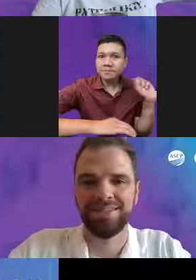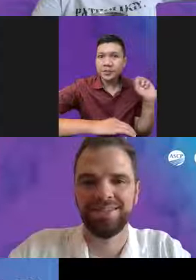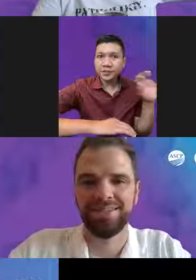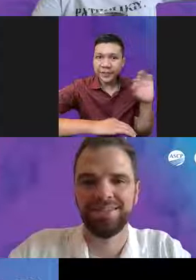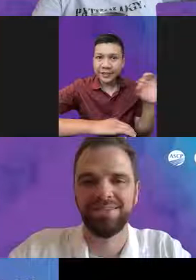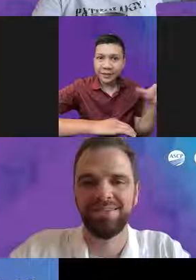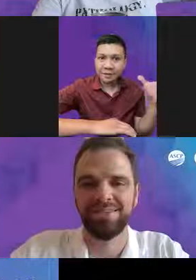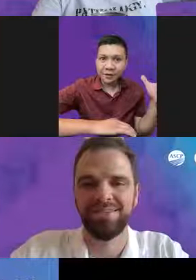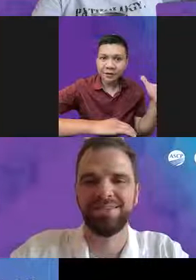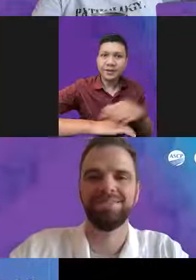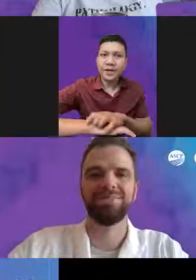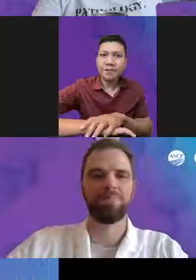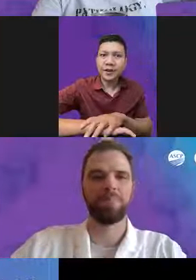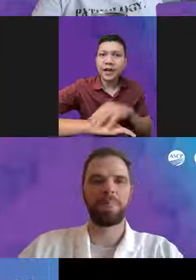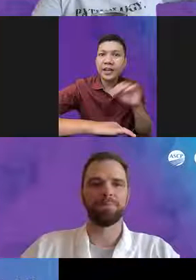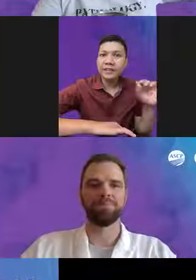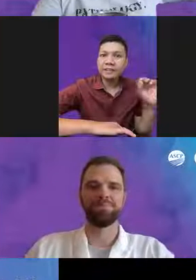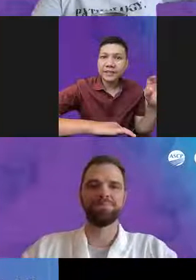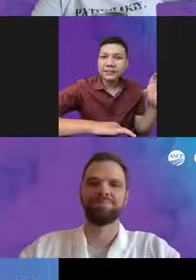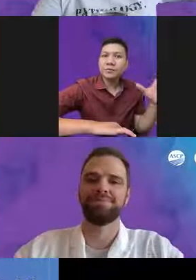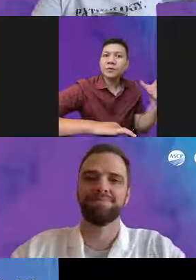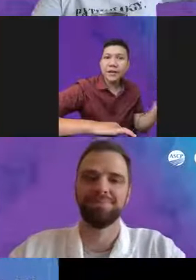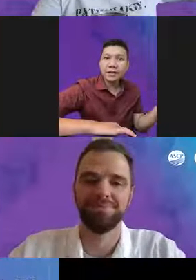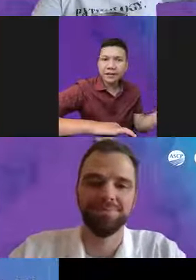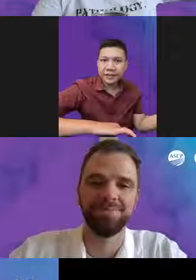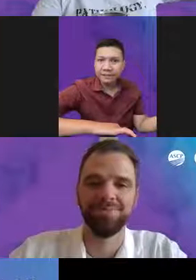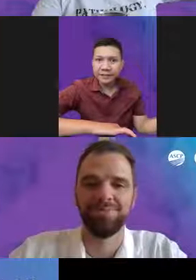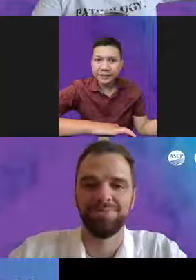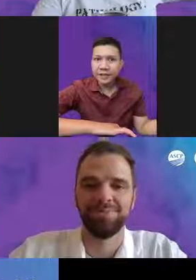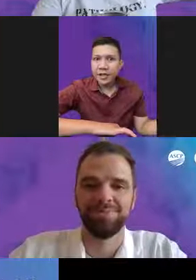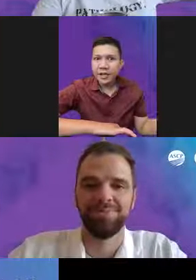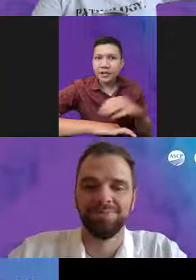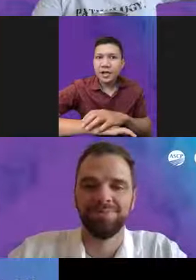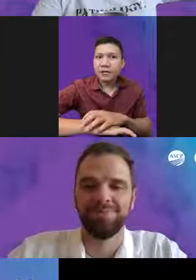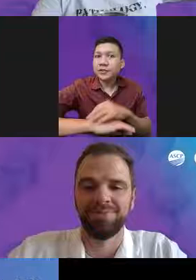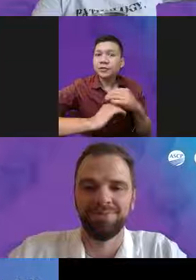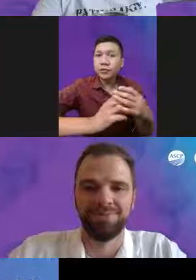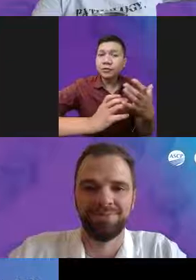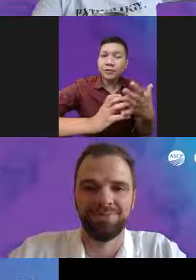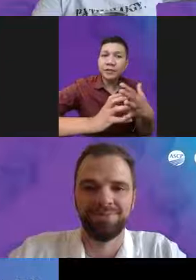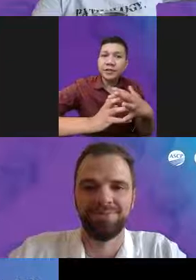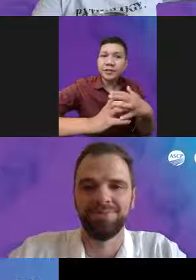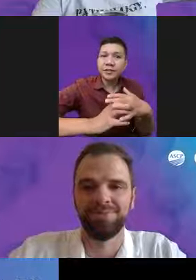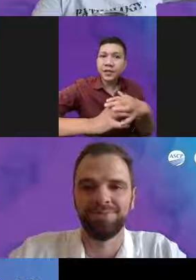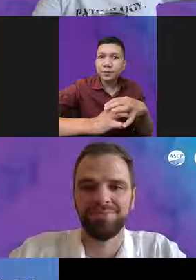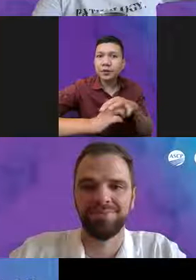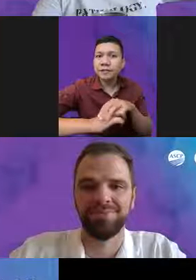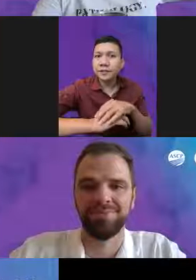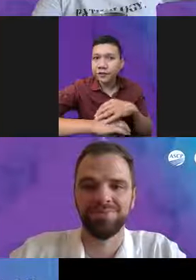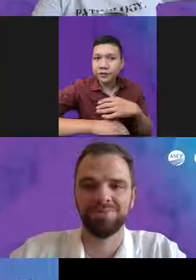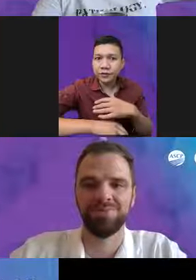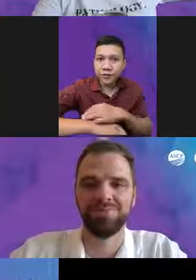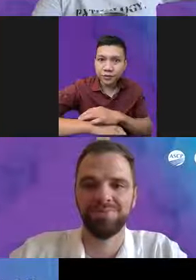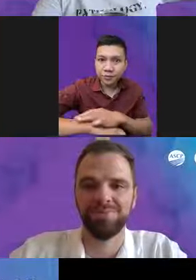them, there's nothing in the middle. They're highly flexible biconcave disks. It's due because there's a network